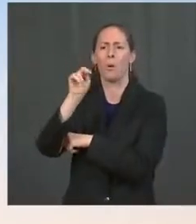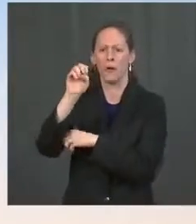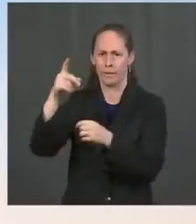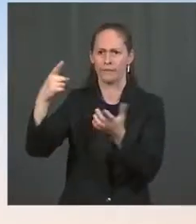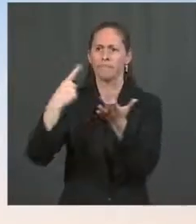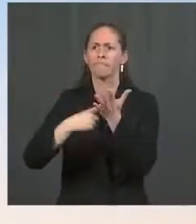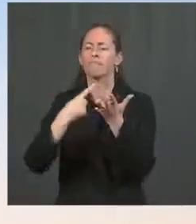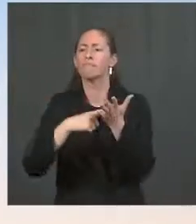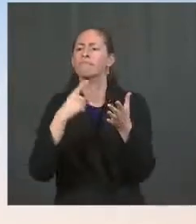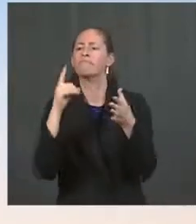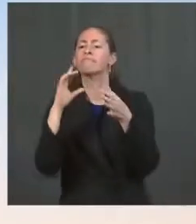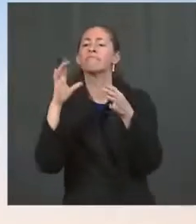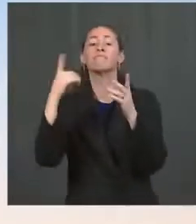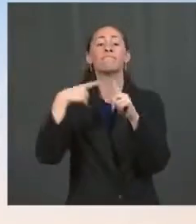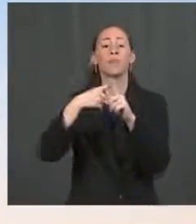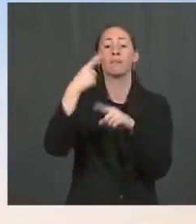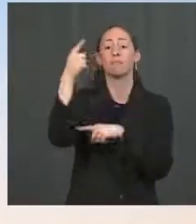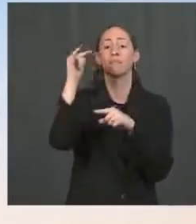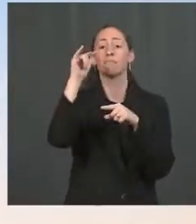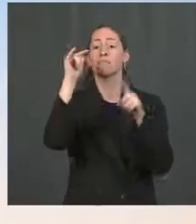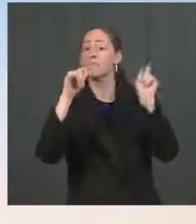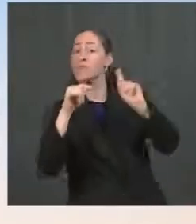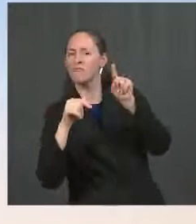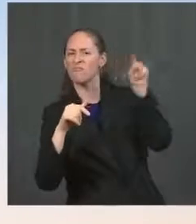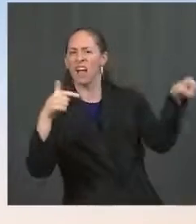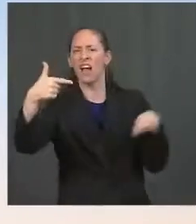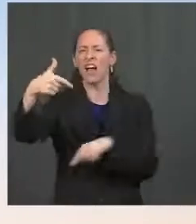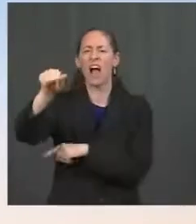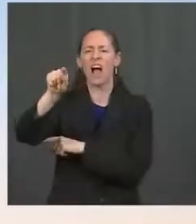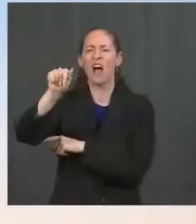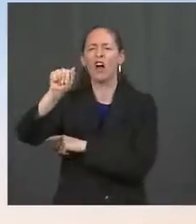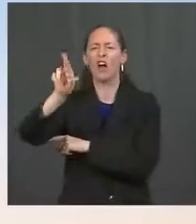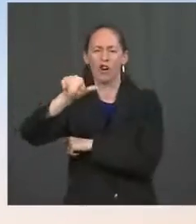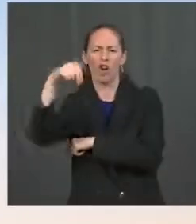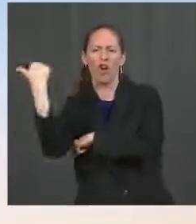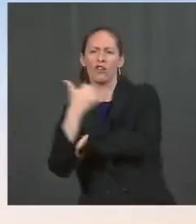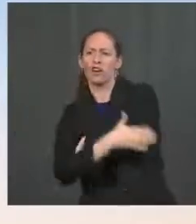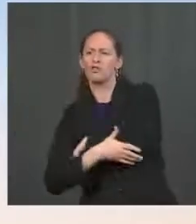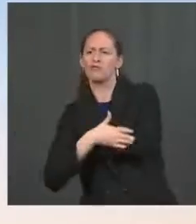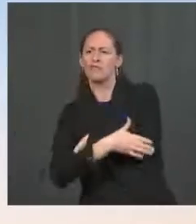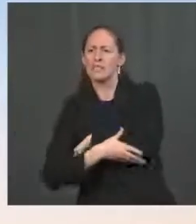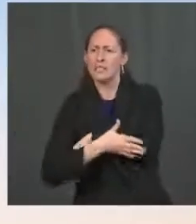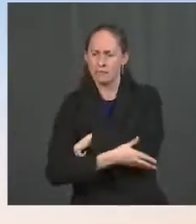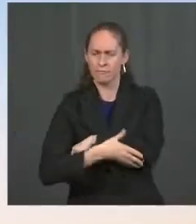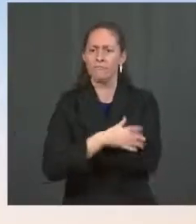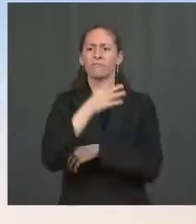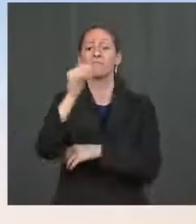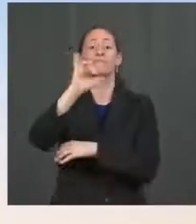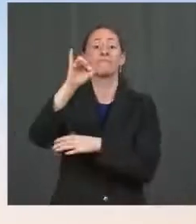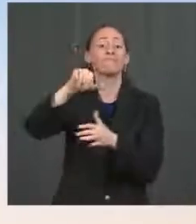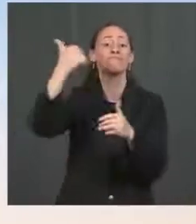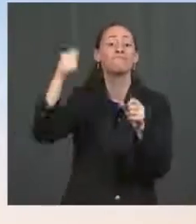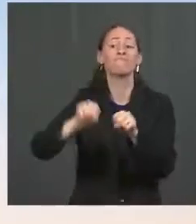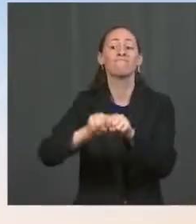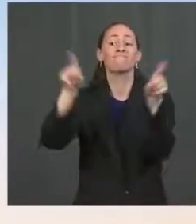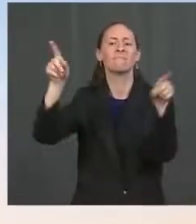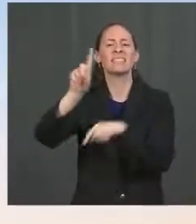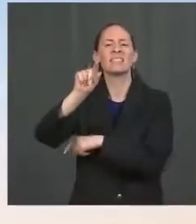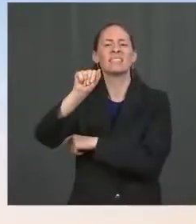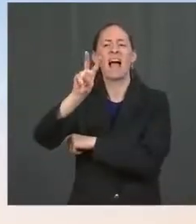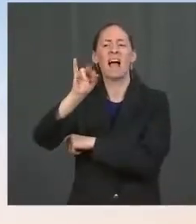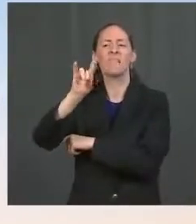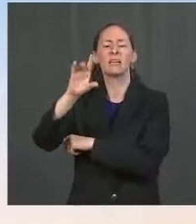one was on David Chipman. I just wanted to highlight those in case you haven't seen them yet, and we had a UI one this morning. But Zeke, go